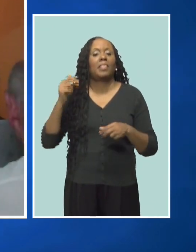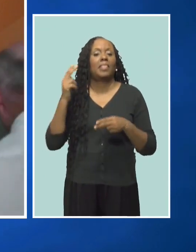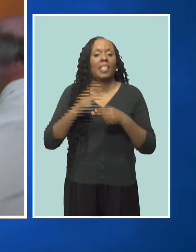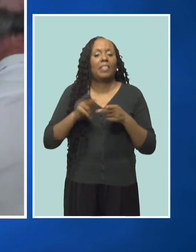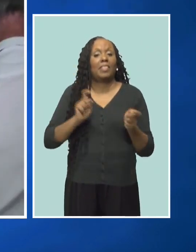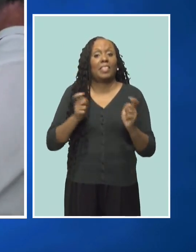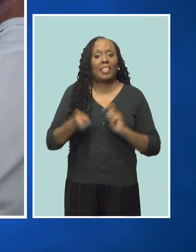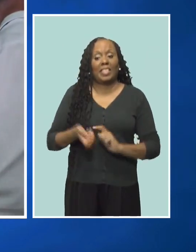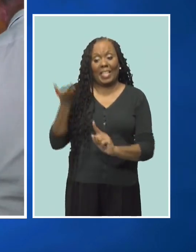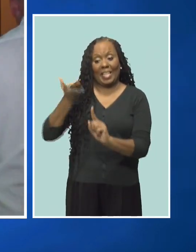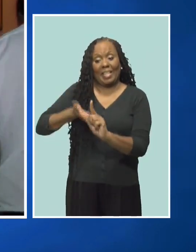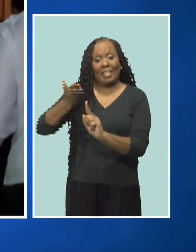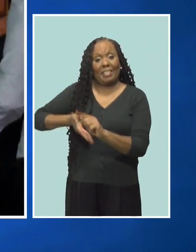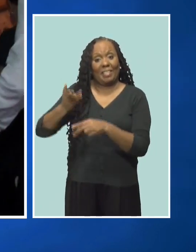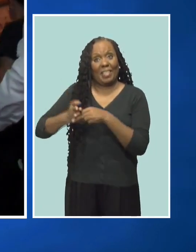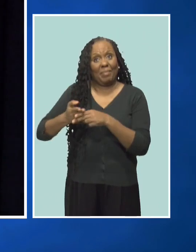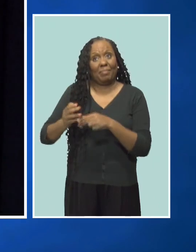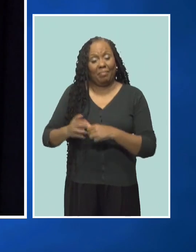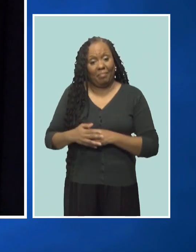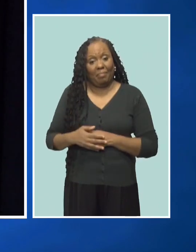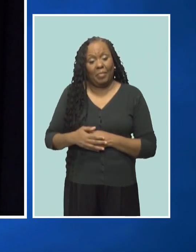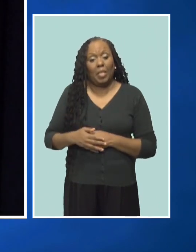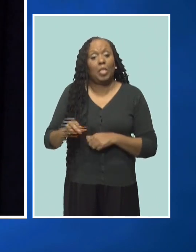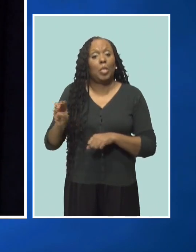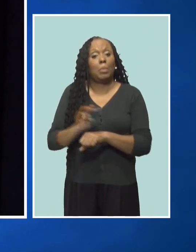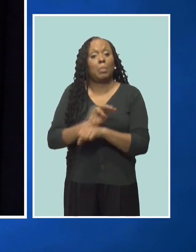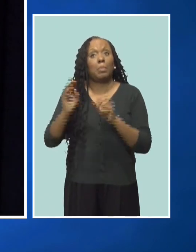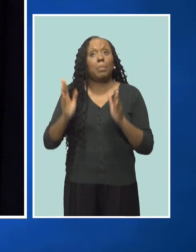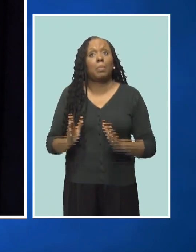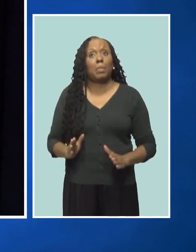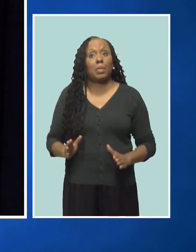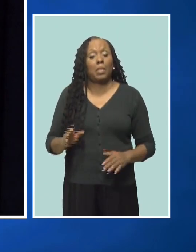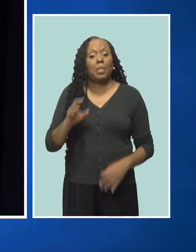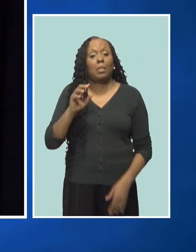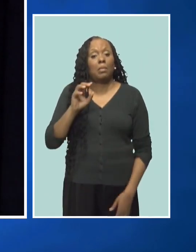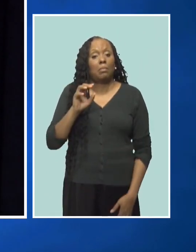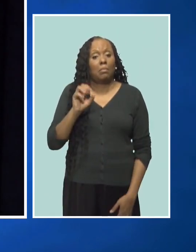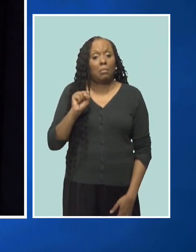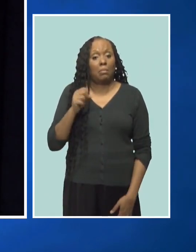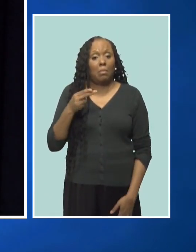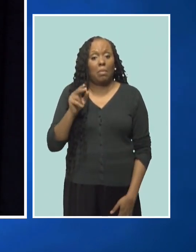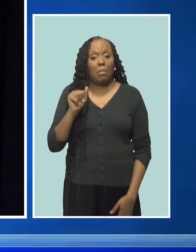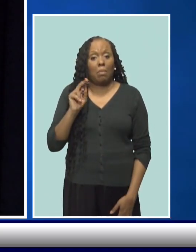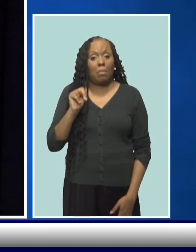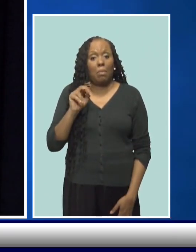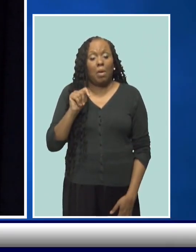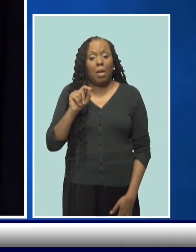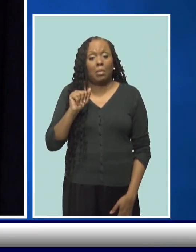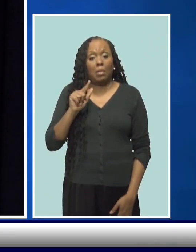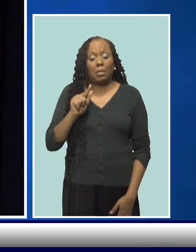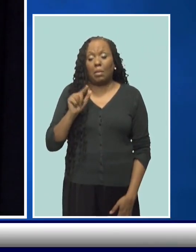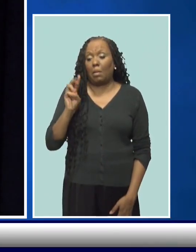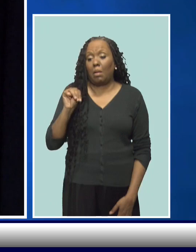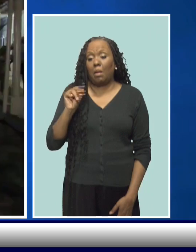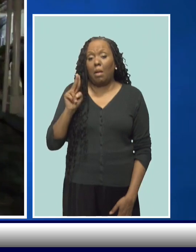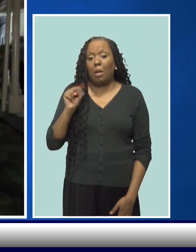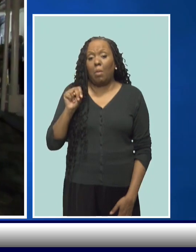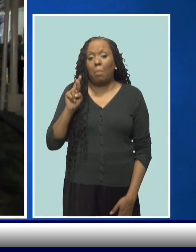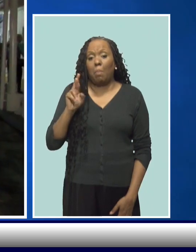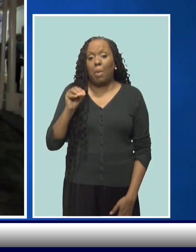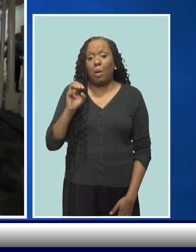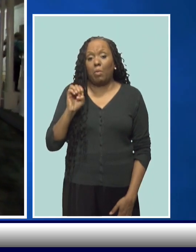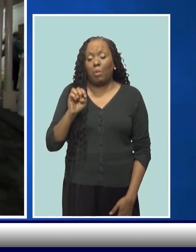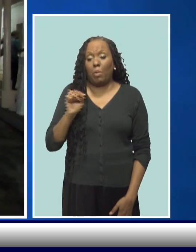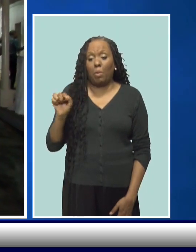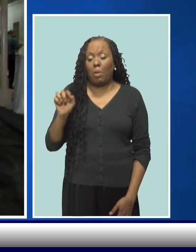Garden. Addressing the gathering, Minister in the Prime Minister's Office with Responsibility for Culture, Dr. Chantal Monroe-Knight,